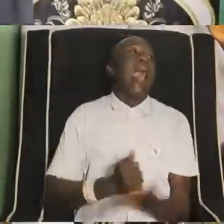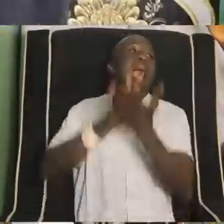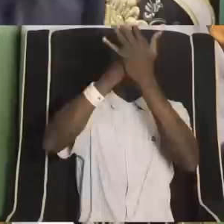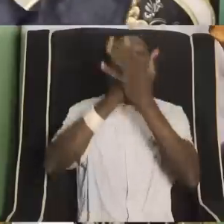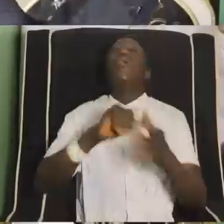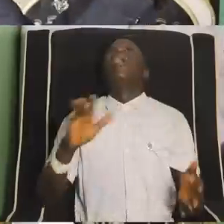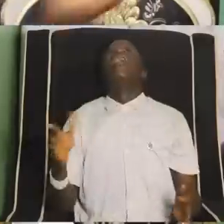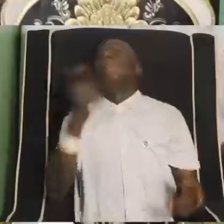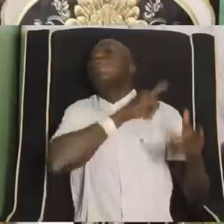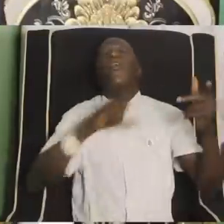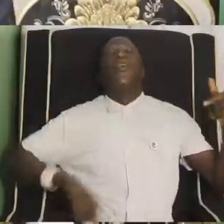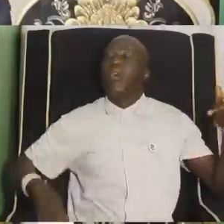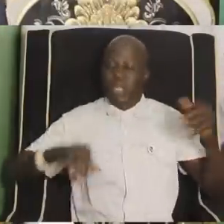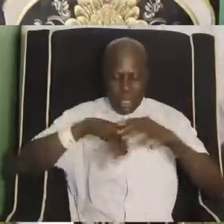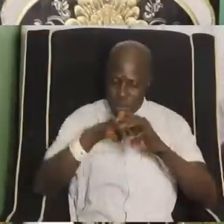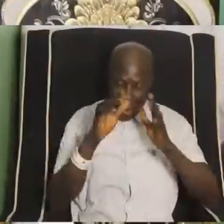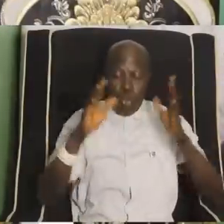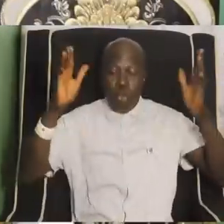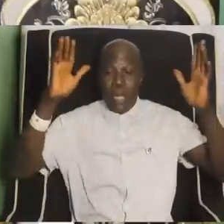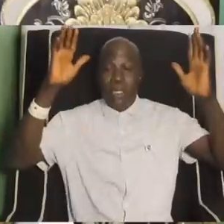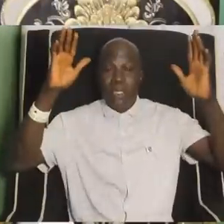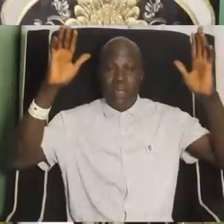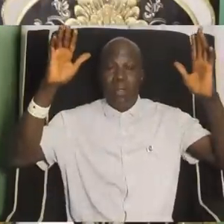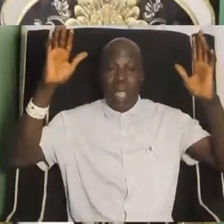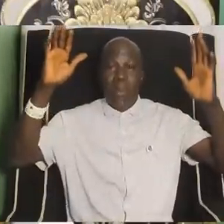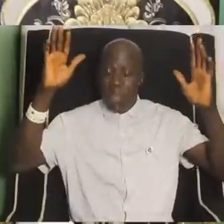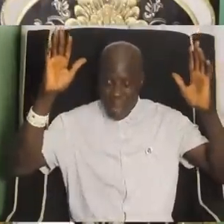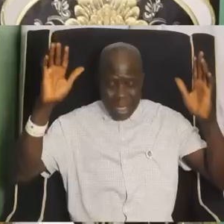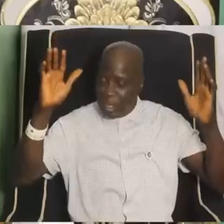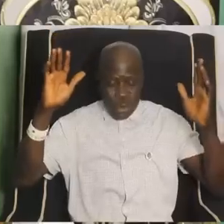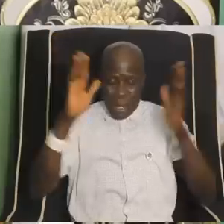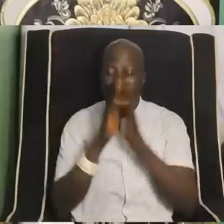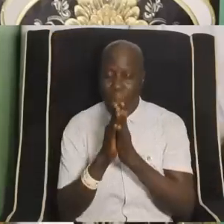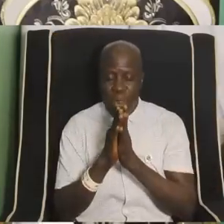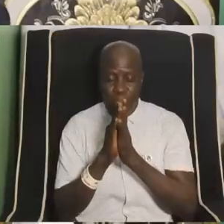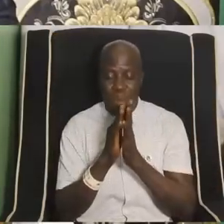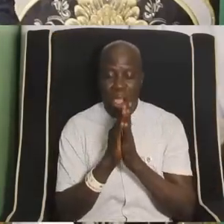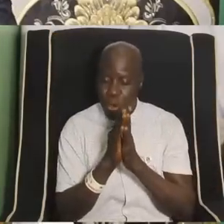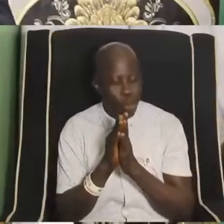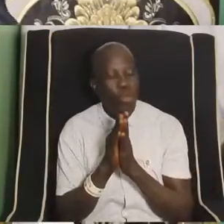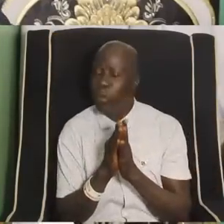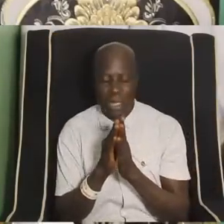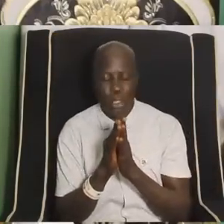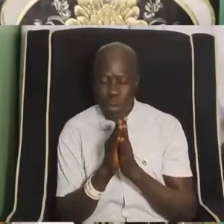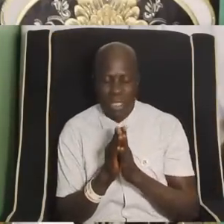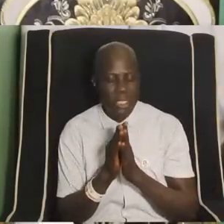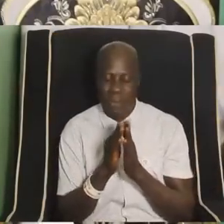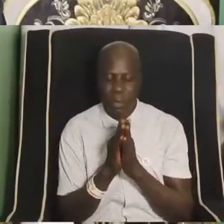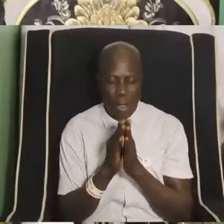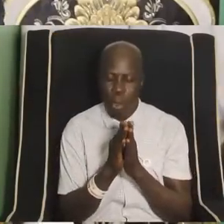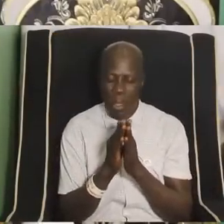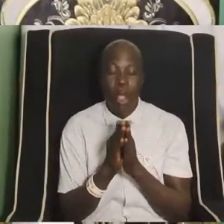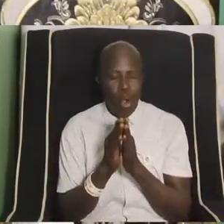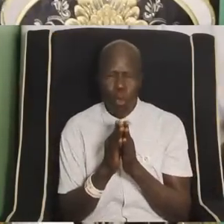Oh, yeah, go. Oh, my God. Oh, my God. Oh, my God. Oh, my God. Oh, my God. Oh, my God. Oh, my